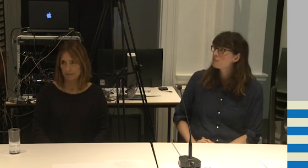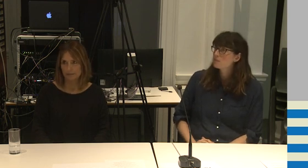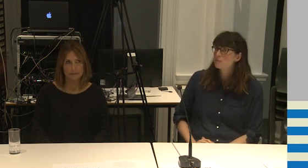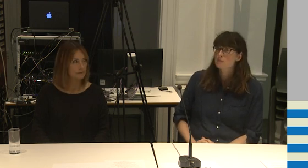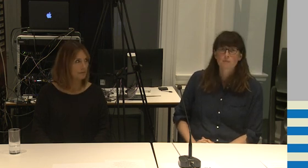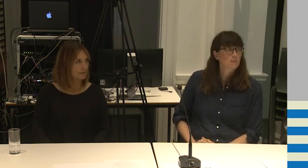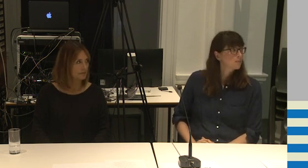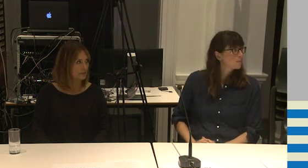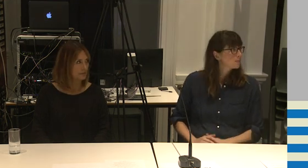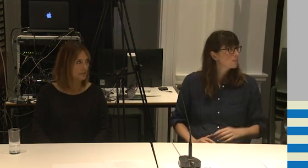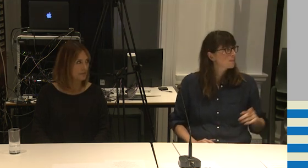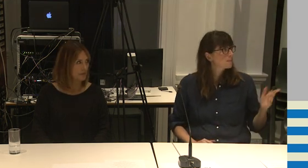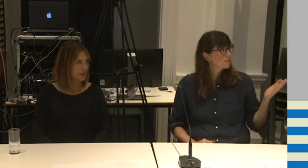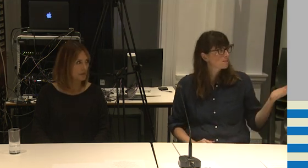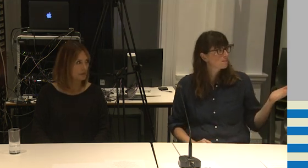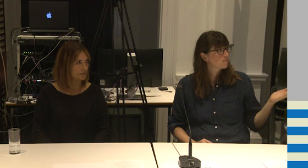Yeah, Kieran,